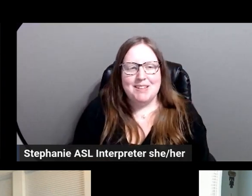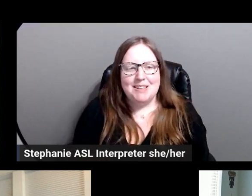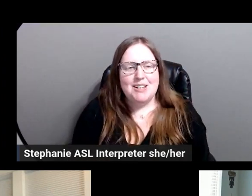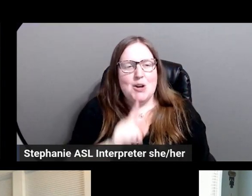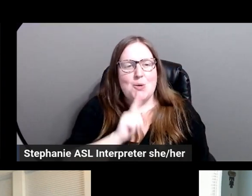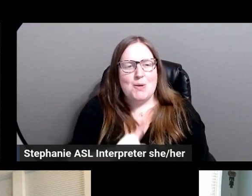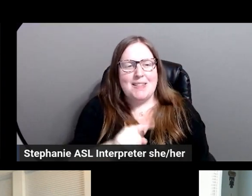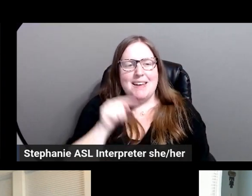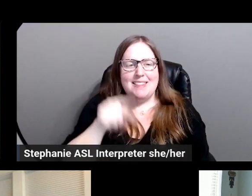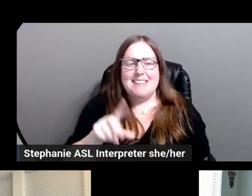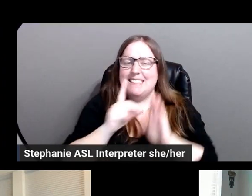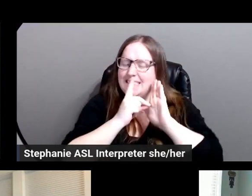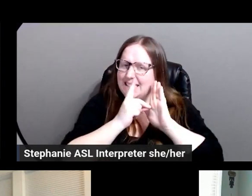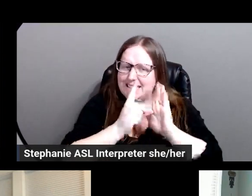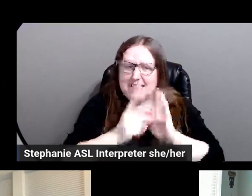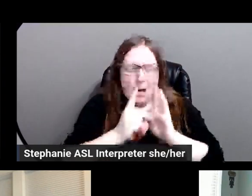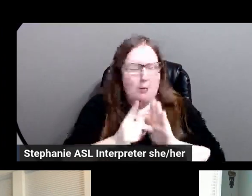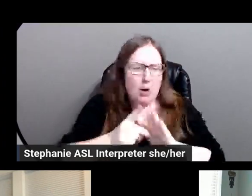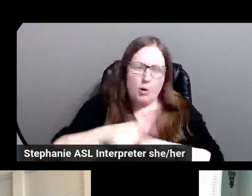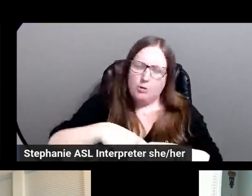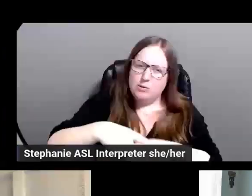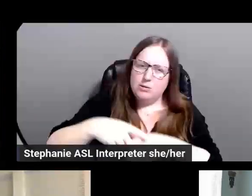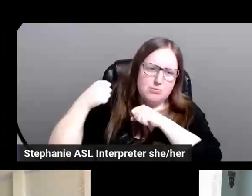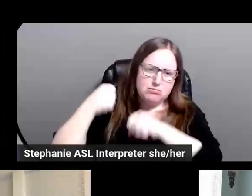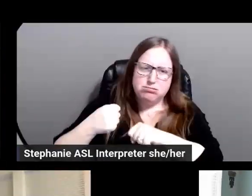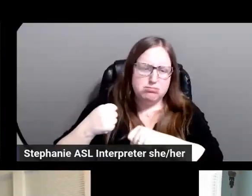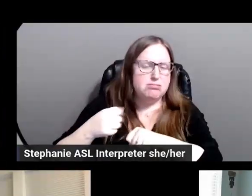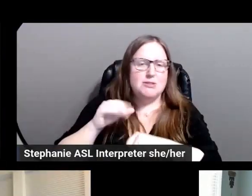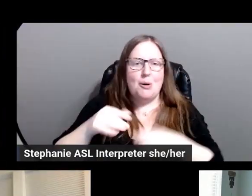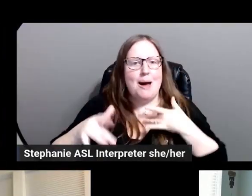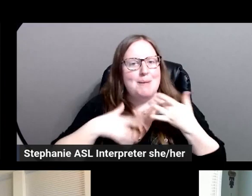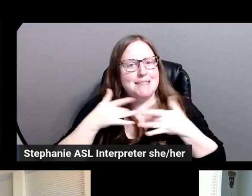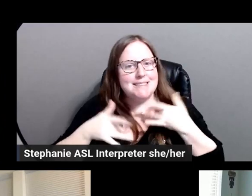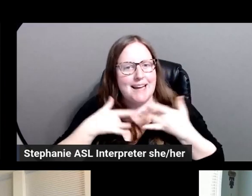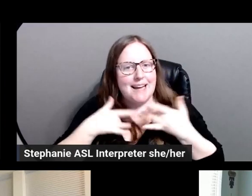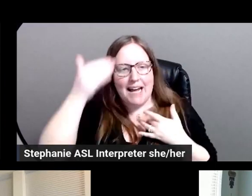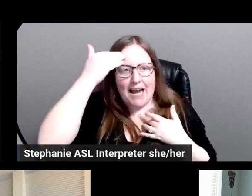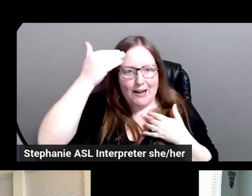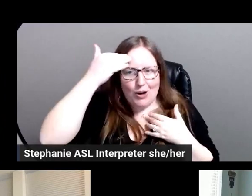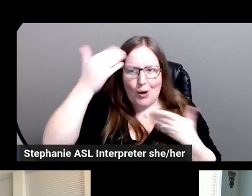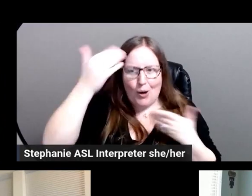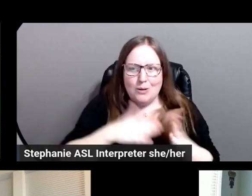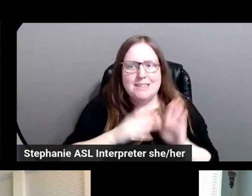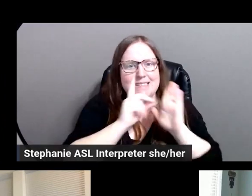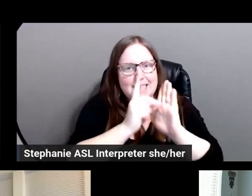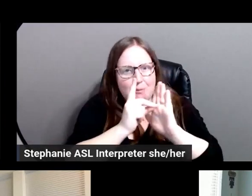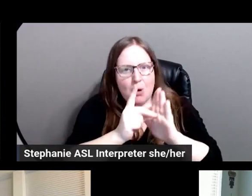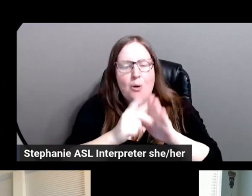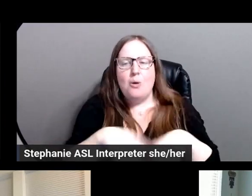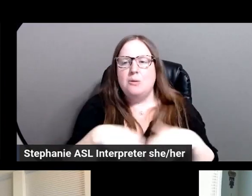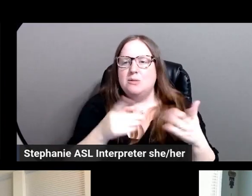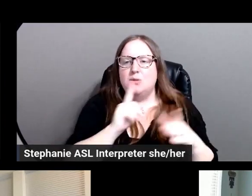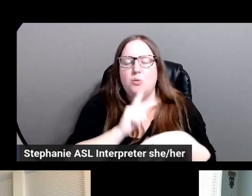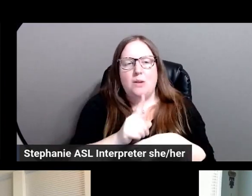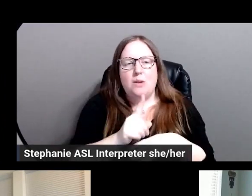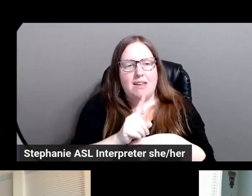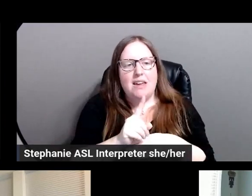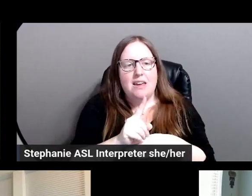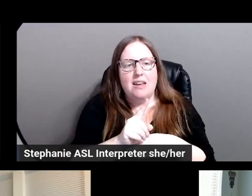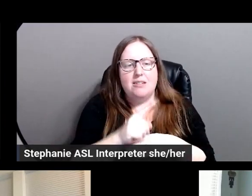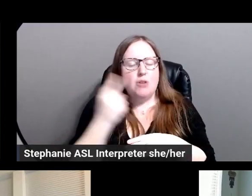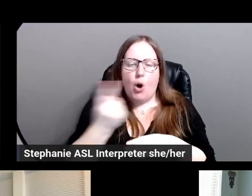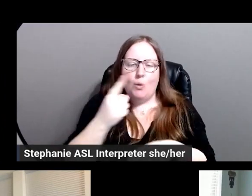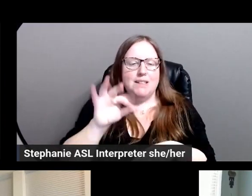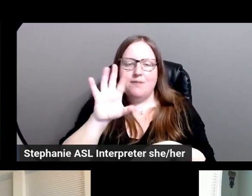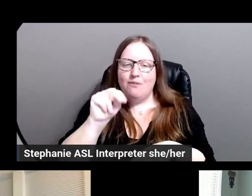very demo heavy segment, which I'm very excited about because I know we hear demonstrations or demos are always fun